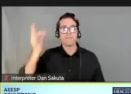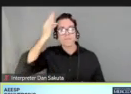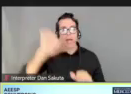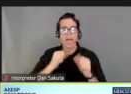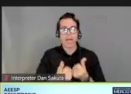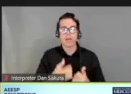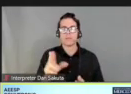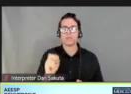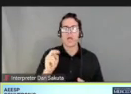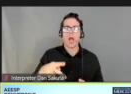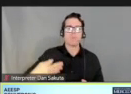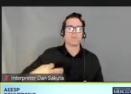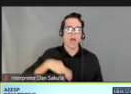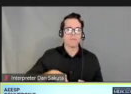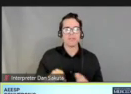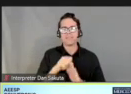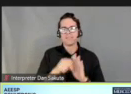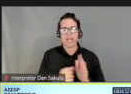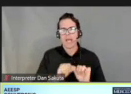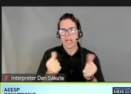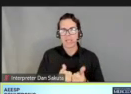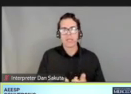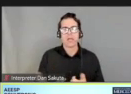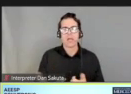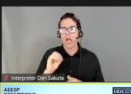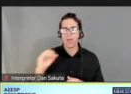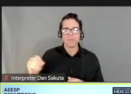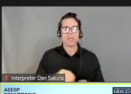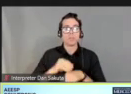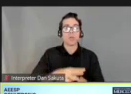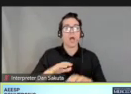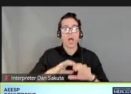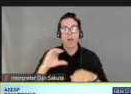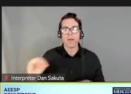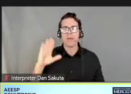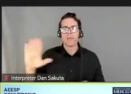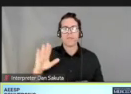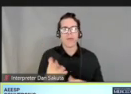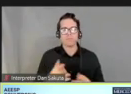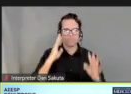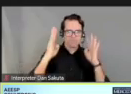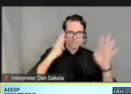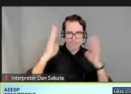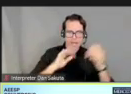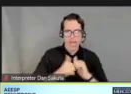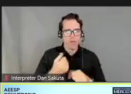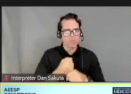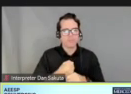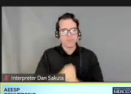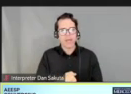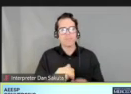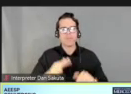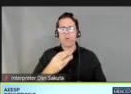nonprofit organizations, companies, consulting companies, generating their own guidance on how to make building water systems